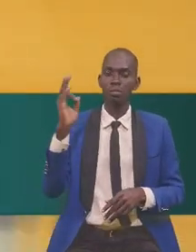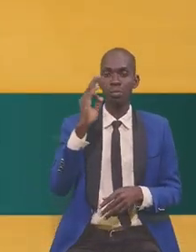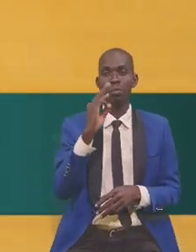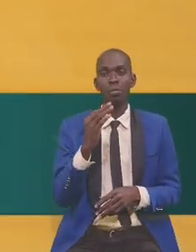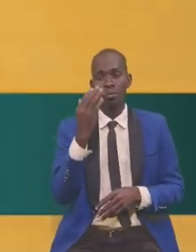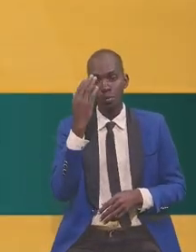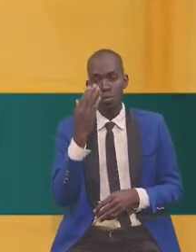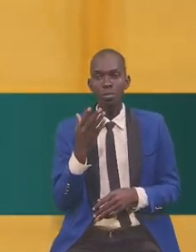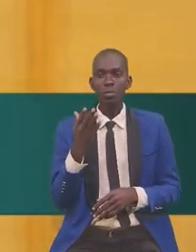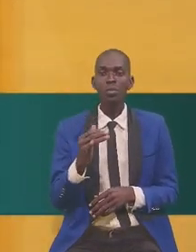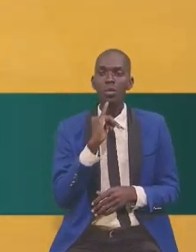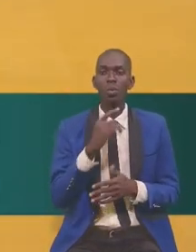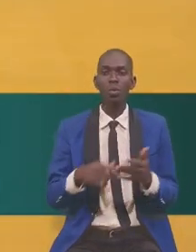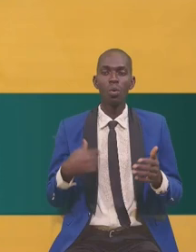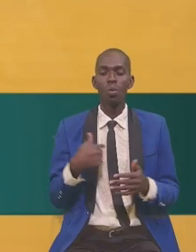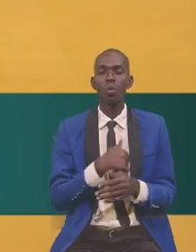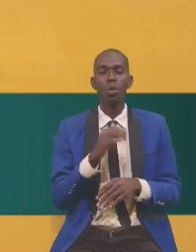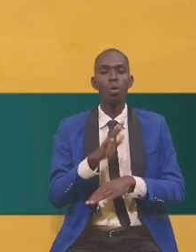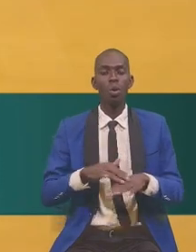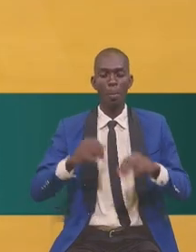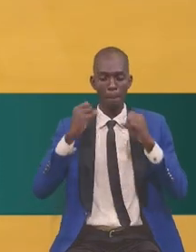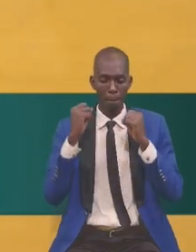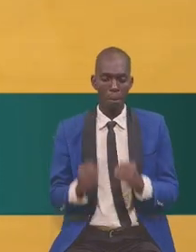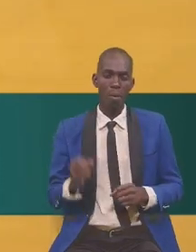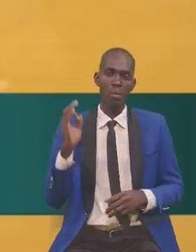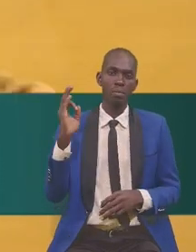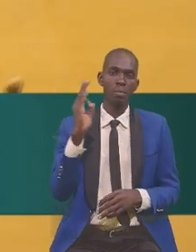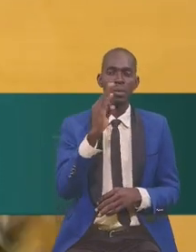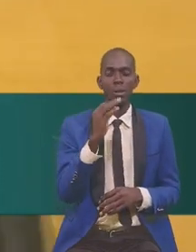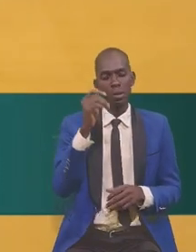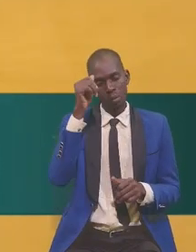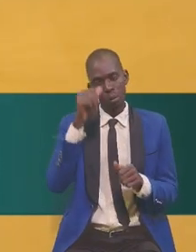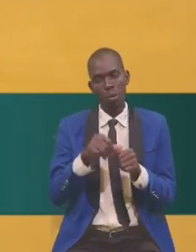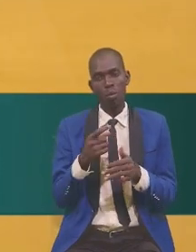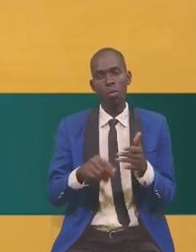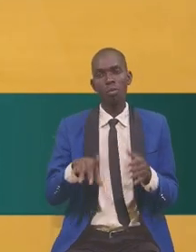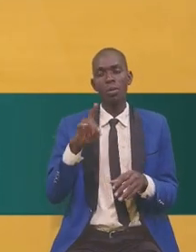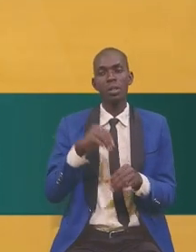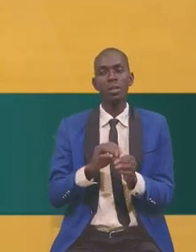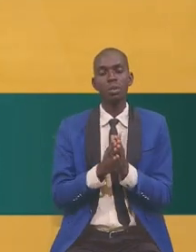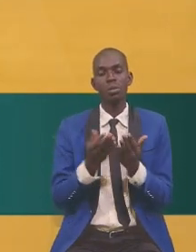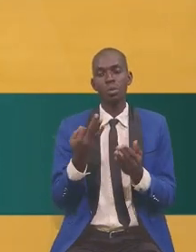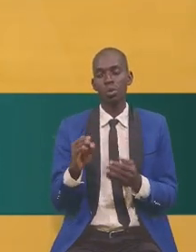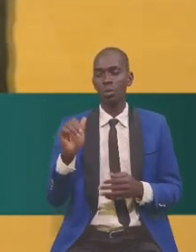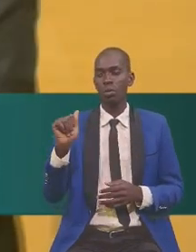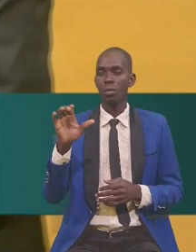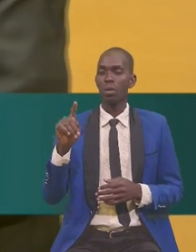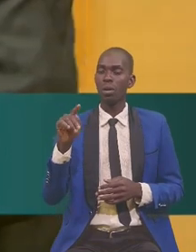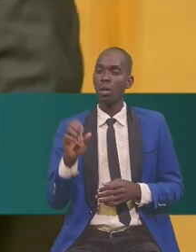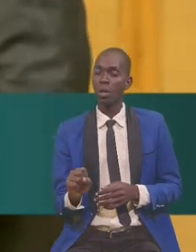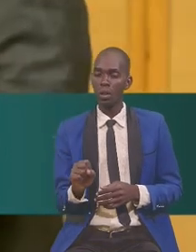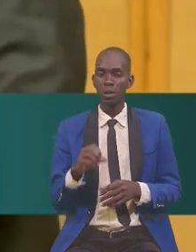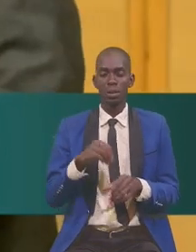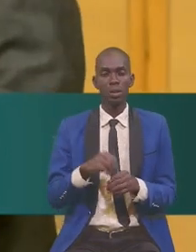power evangelism. What you find in the Acts of the Apostles is power evangelism. Look at chapter